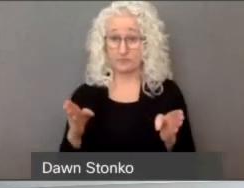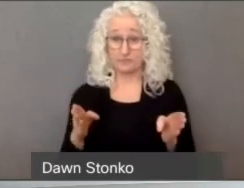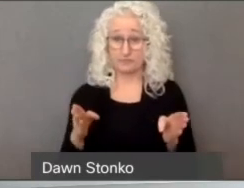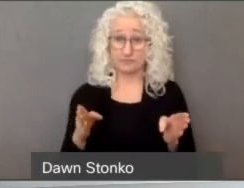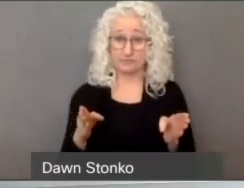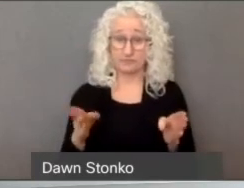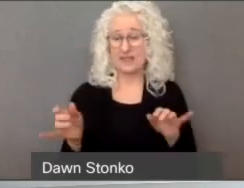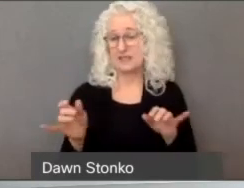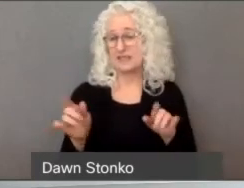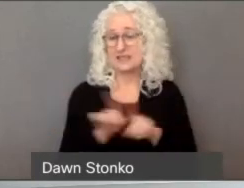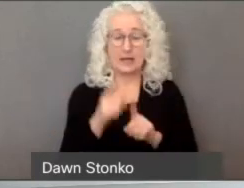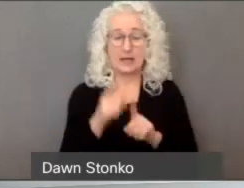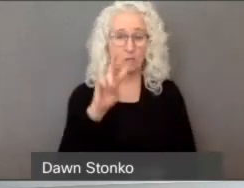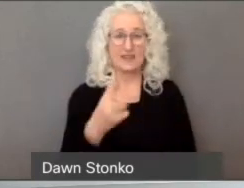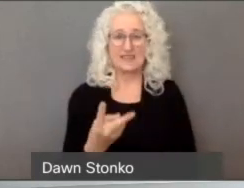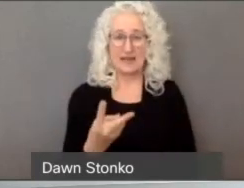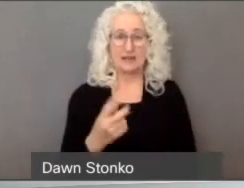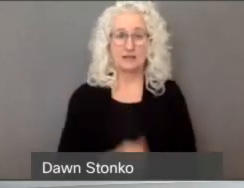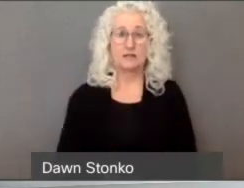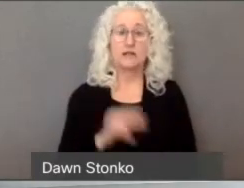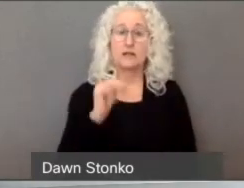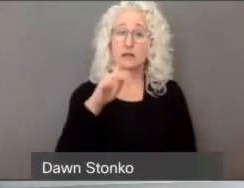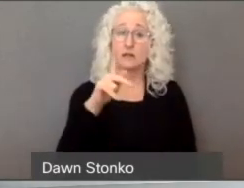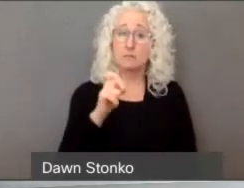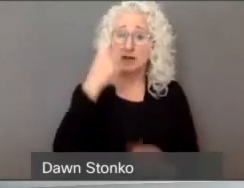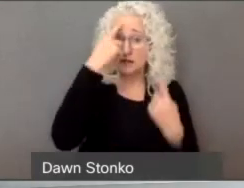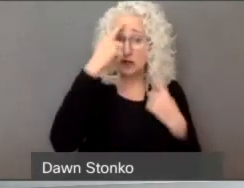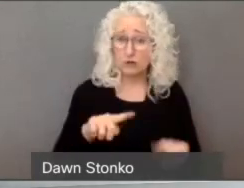likewise for the second. Mike, do you agree?